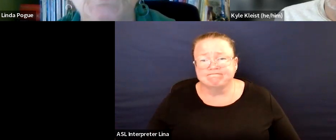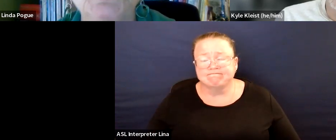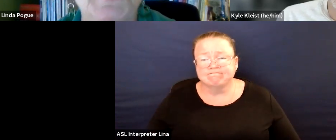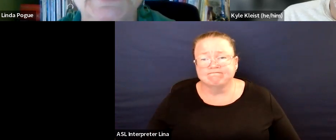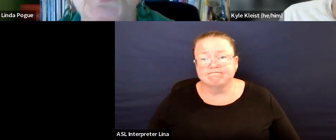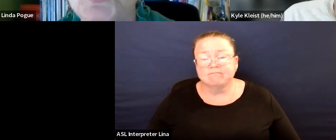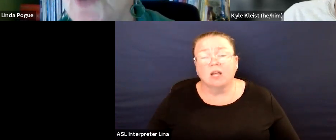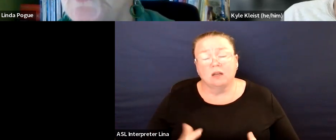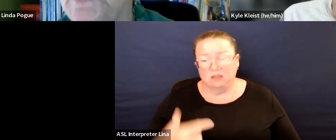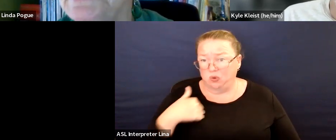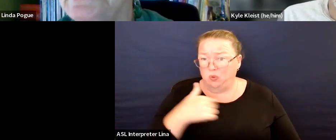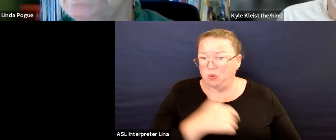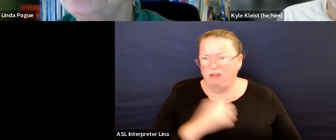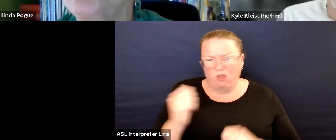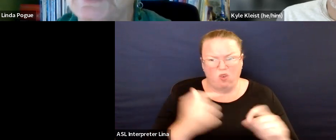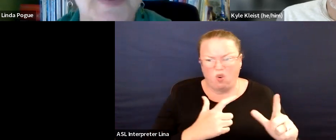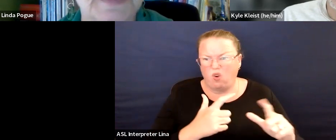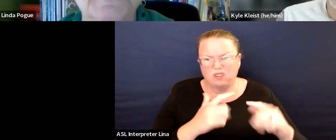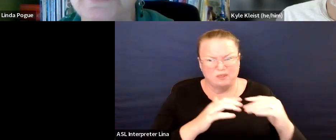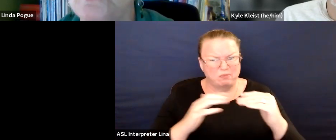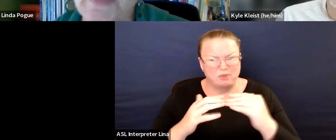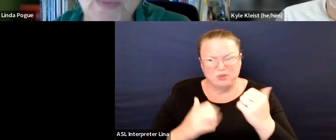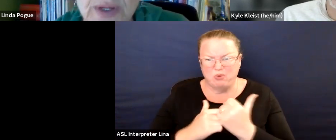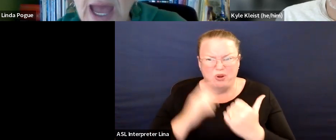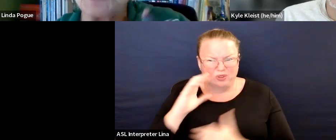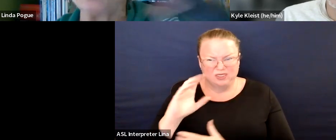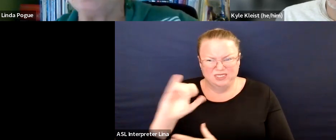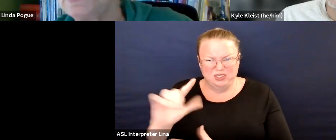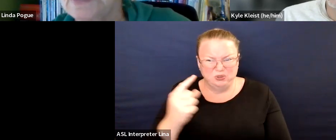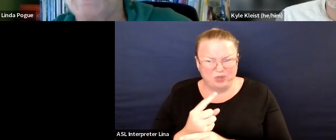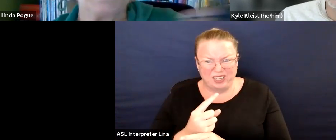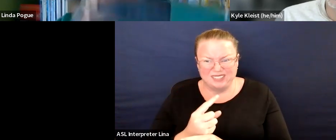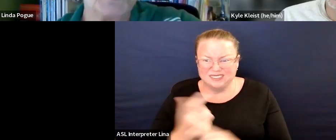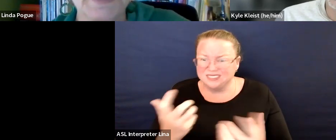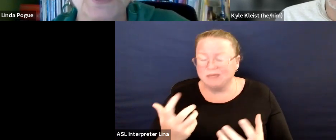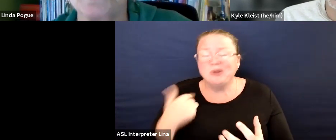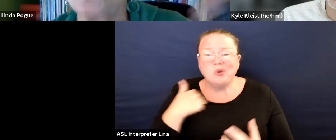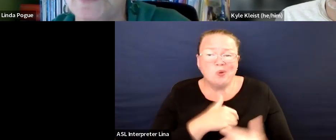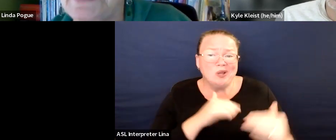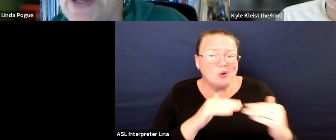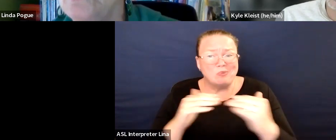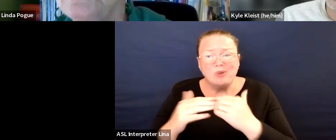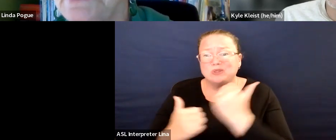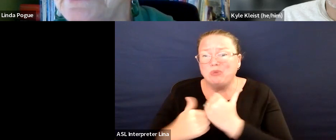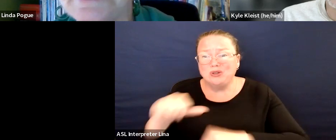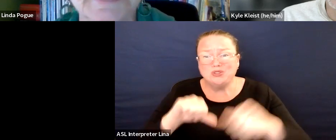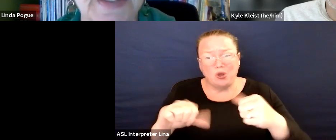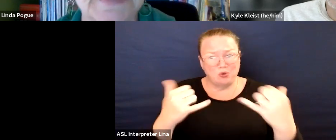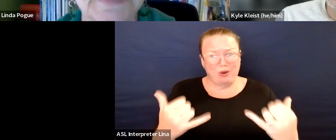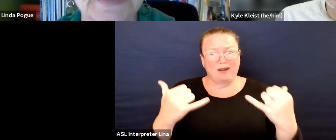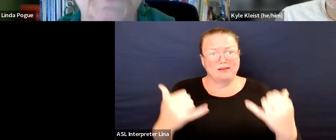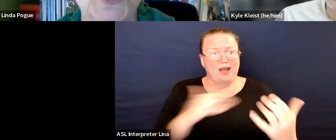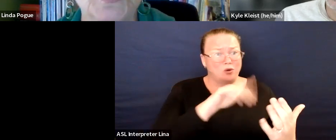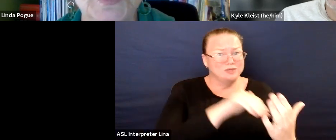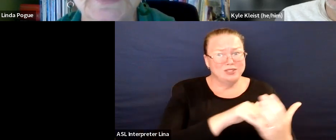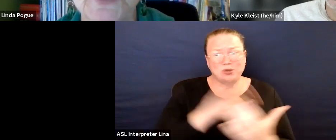I mean, we do peer support all over the place in Centers for Independent Living, don't we? I mean, we're actually peer supporting each other right now, centers to